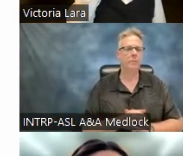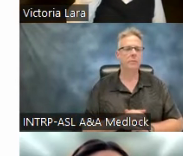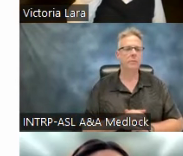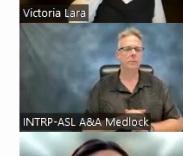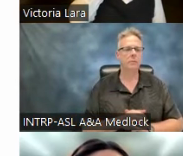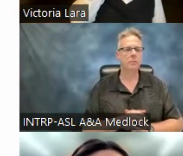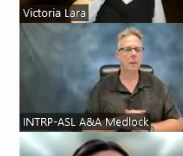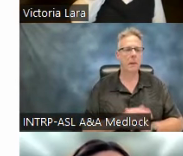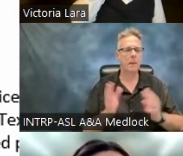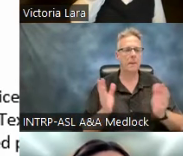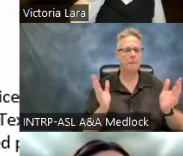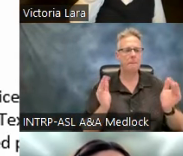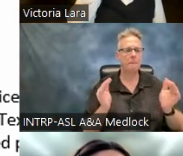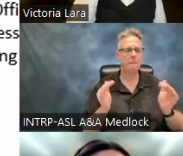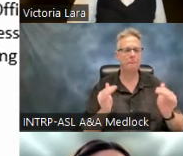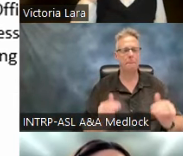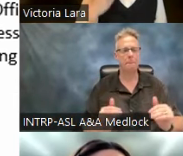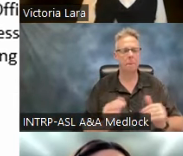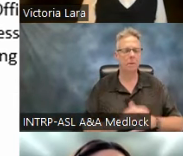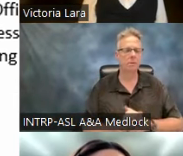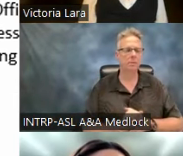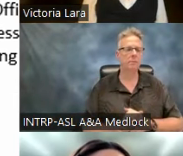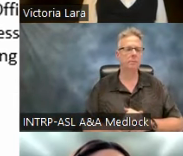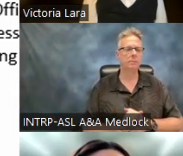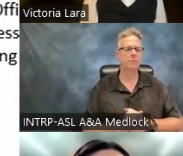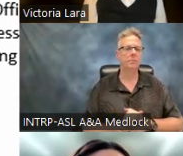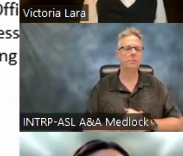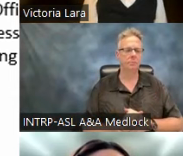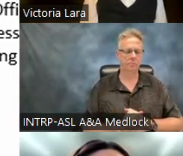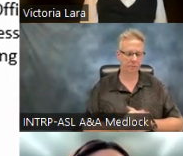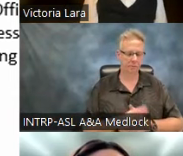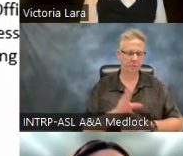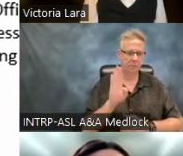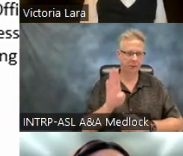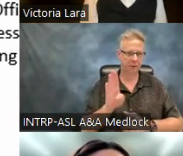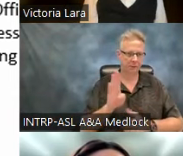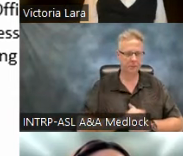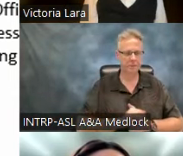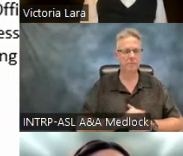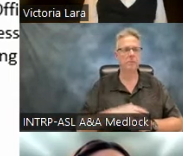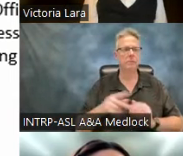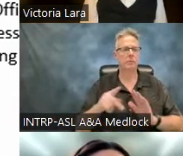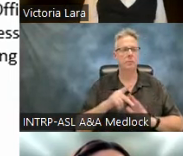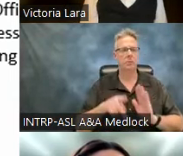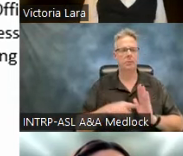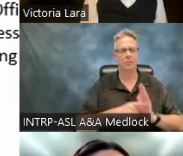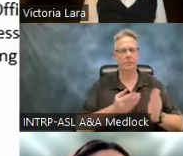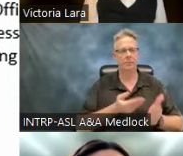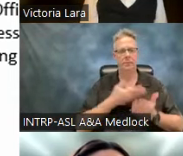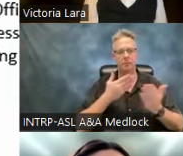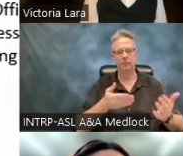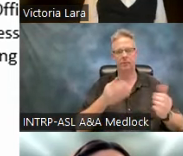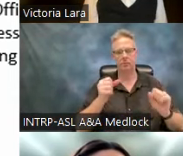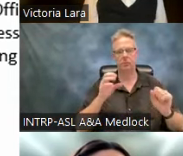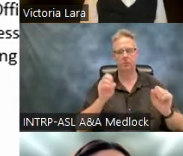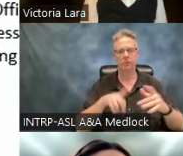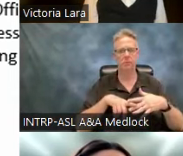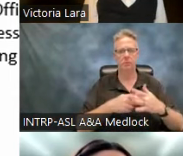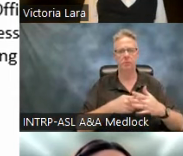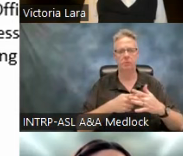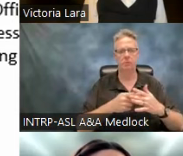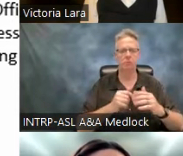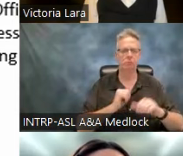And moving down in section B, policy recommendations may be initiated through